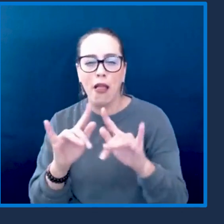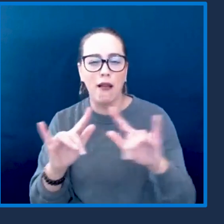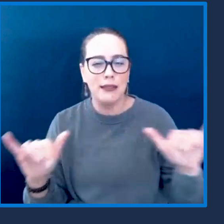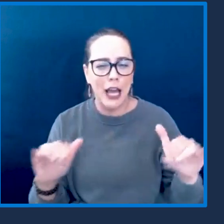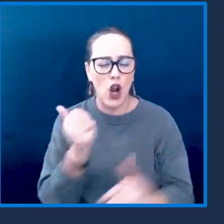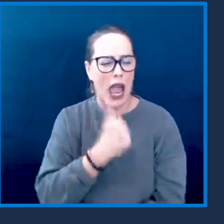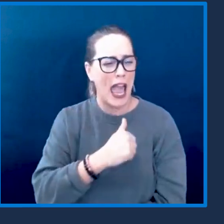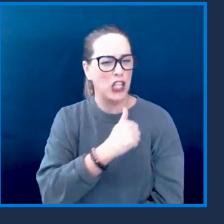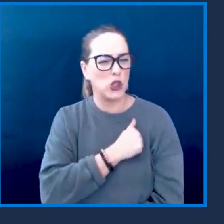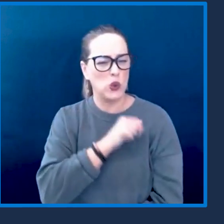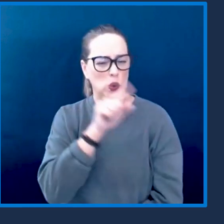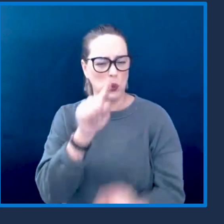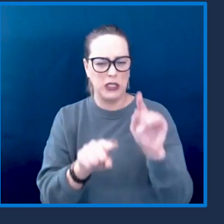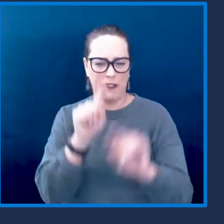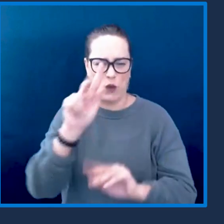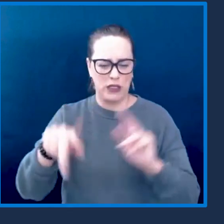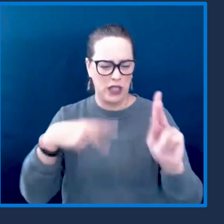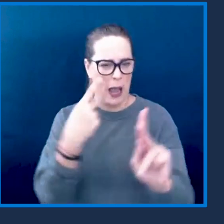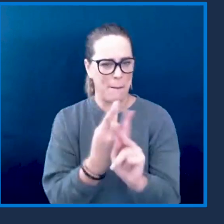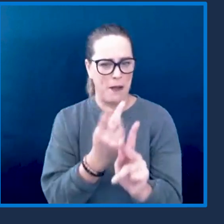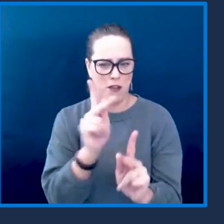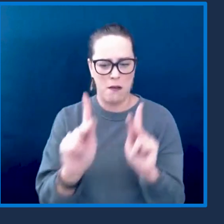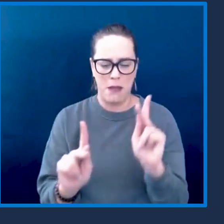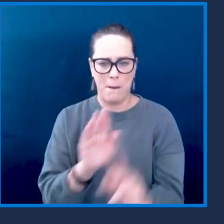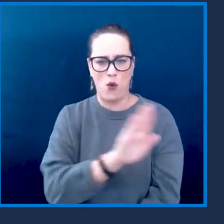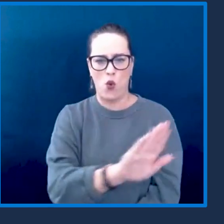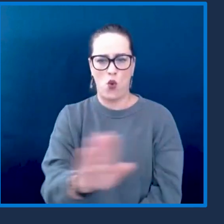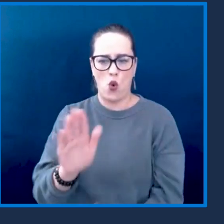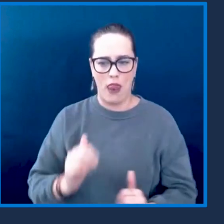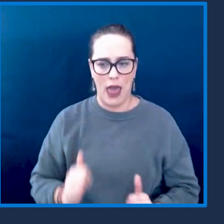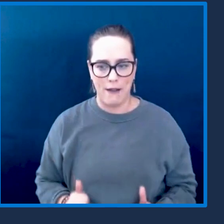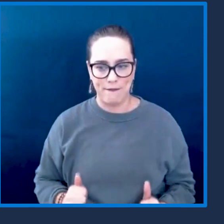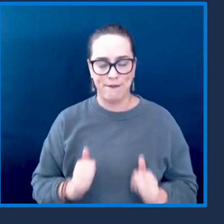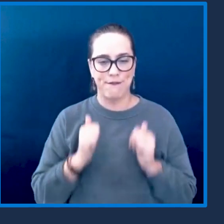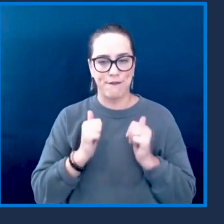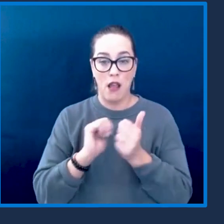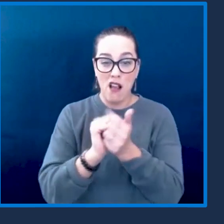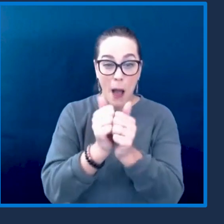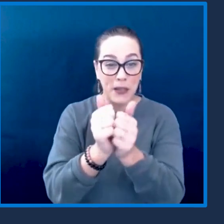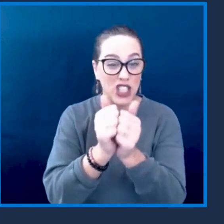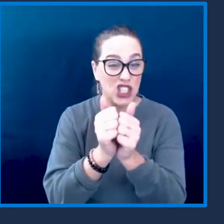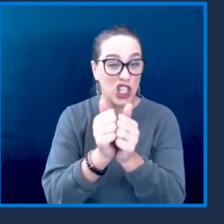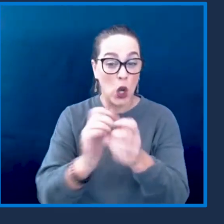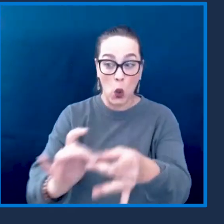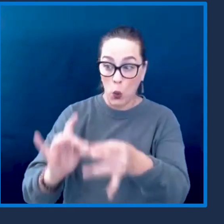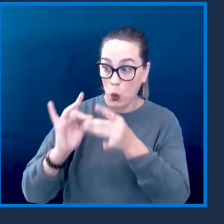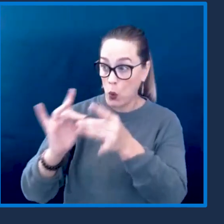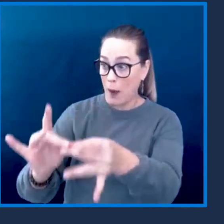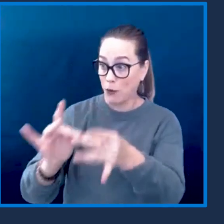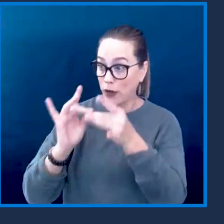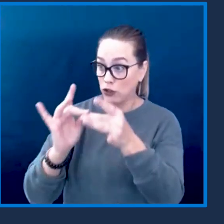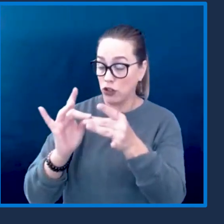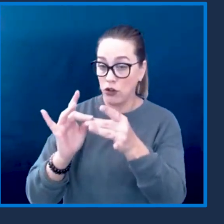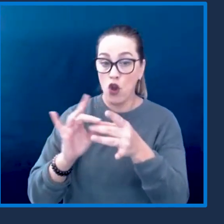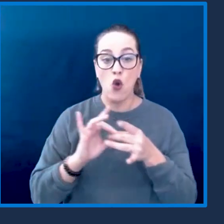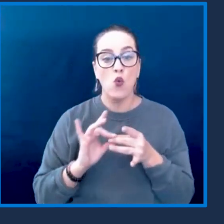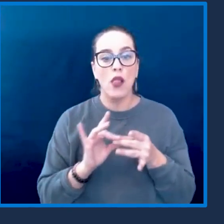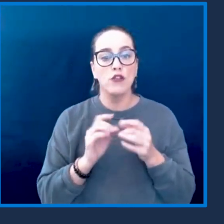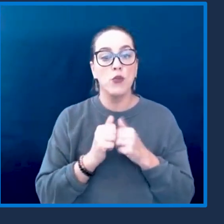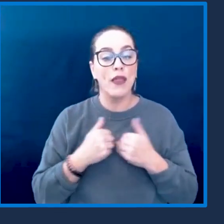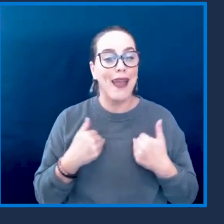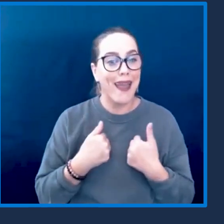lives, competition versus cooperation, relationships with animals, age, sin,